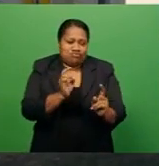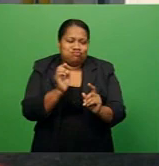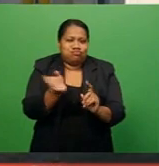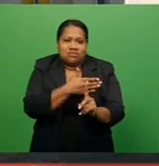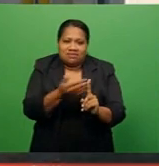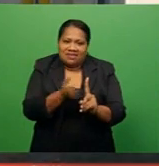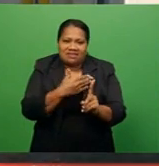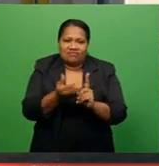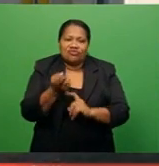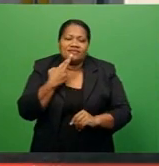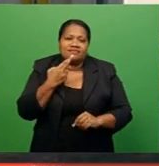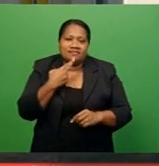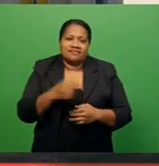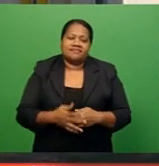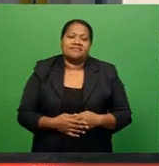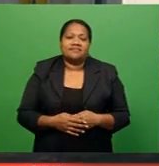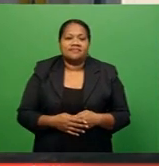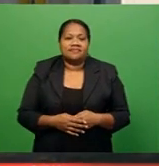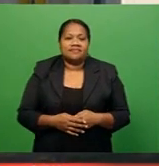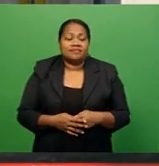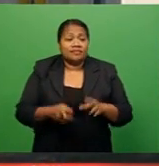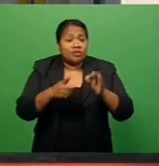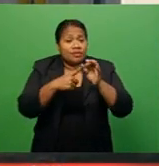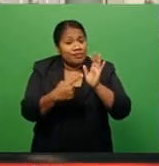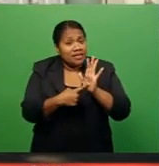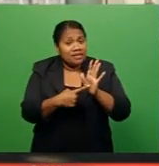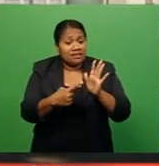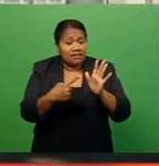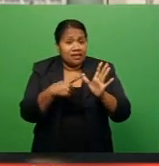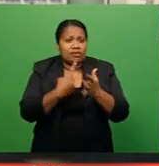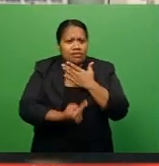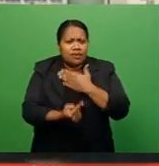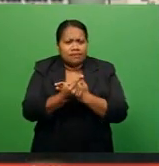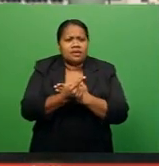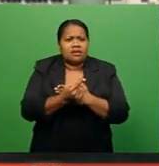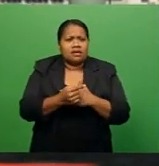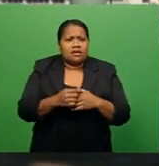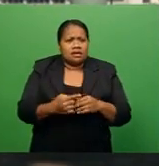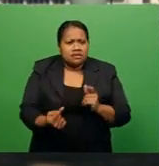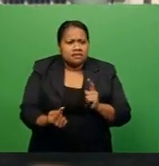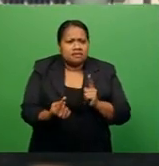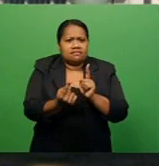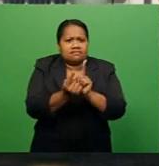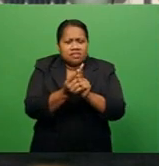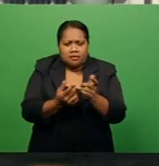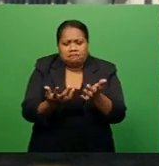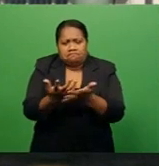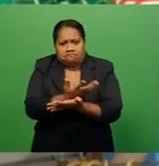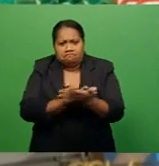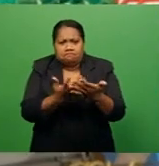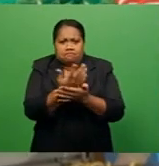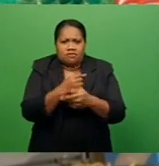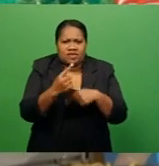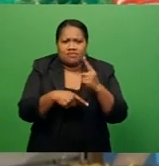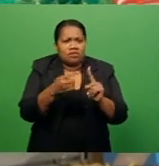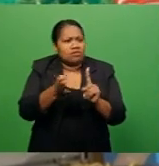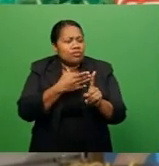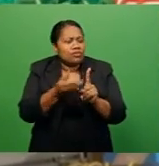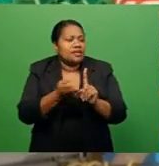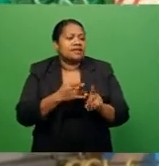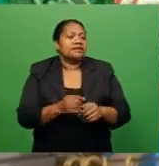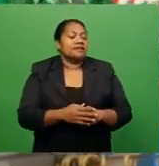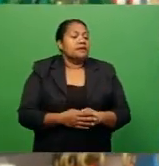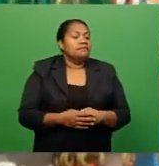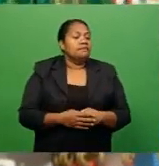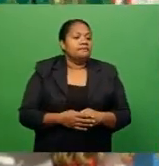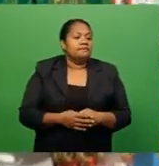The PTA has mapped out a step-by-step plan to curb bullying. We have to tell them that within the society there are